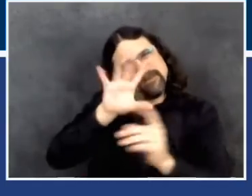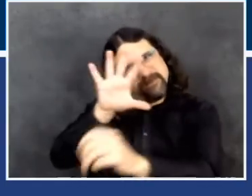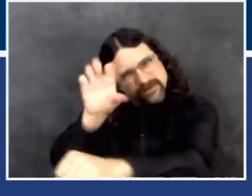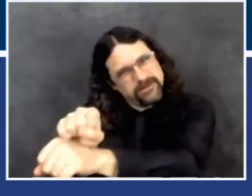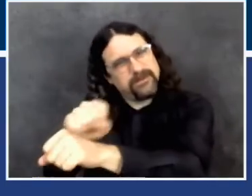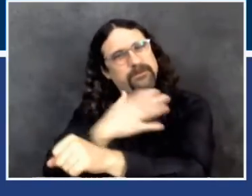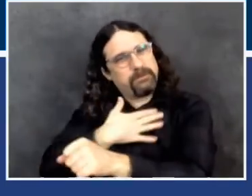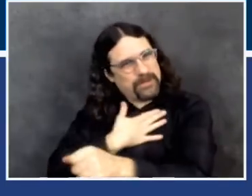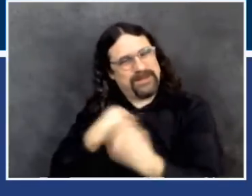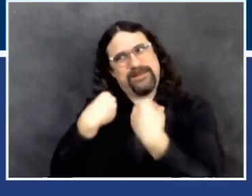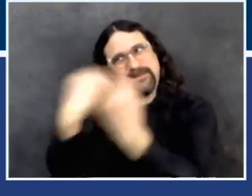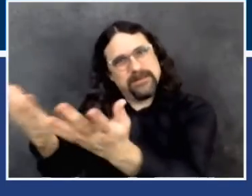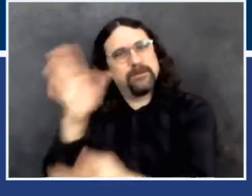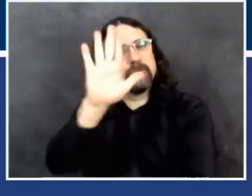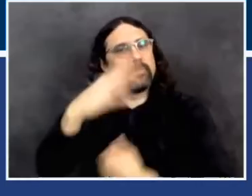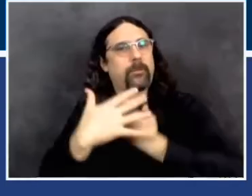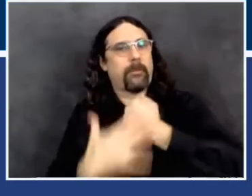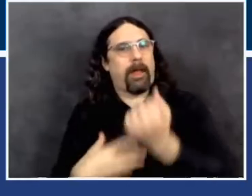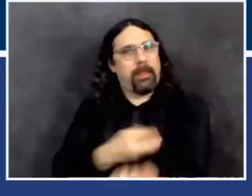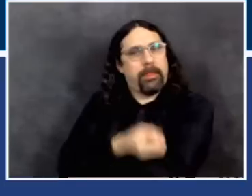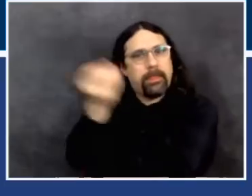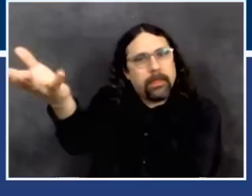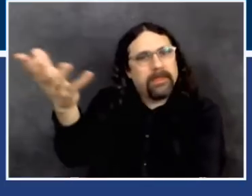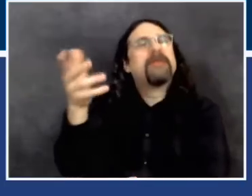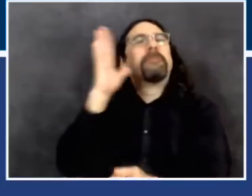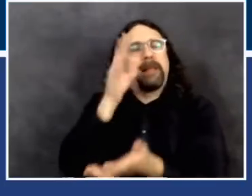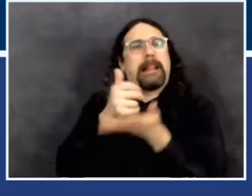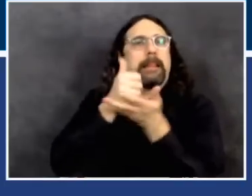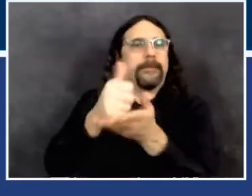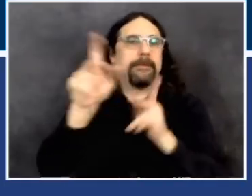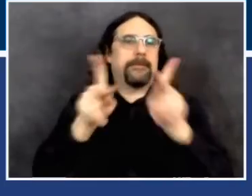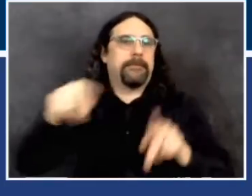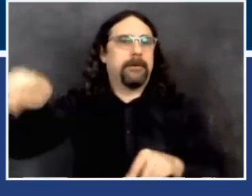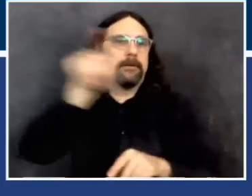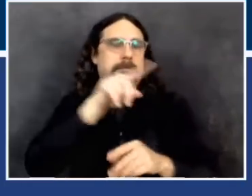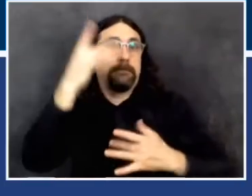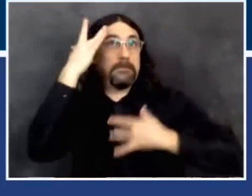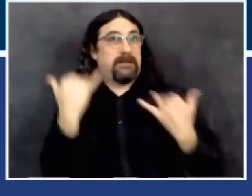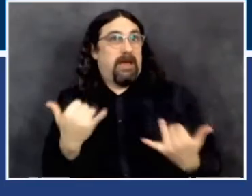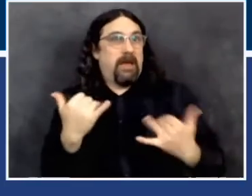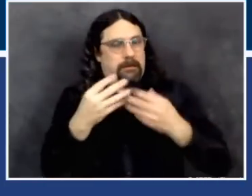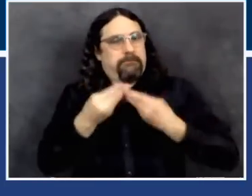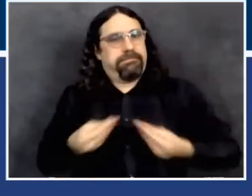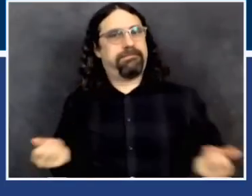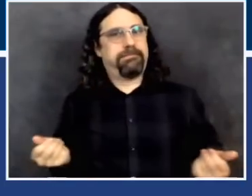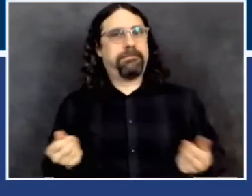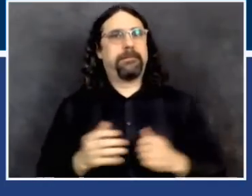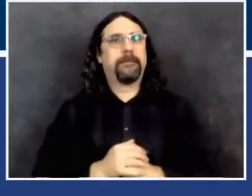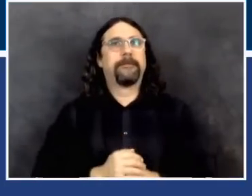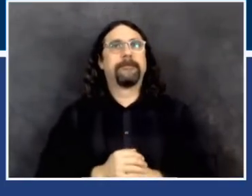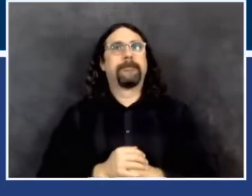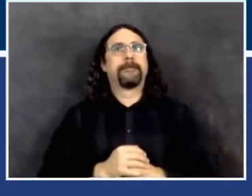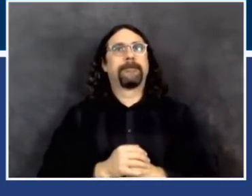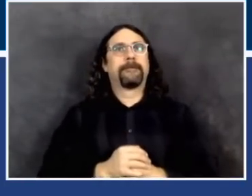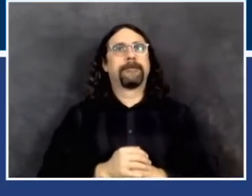as we all navigate the spring weather. And again, the spring weather is a beautiful thing. And it's going to feel like we're going back to normal, but we're not